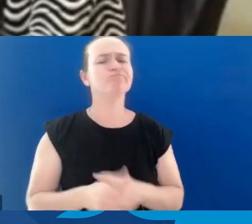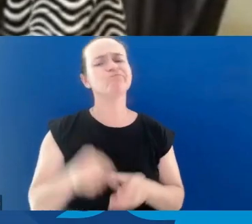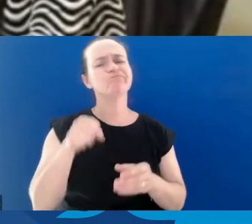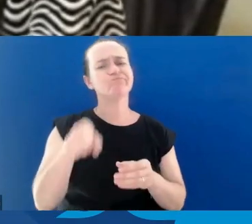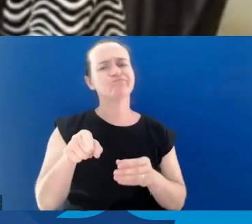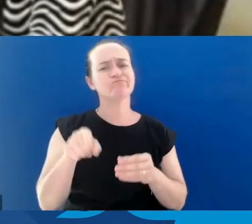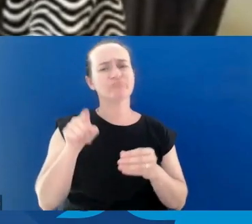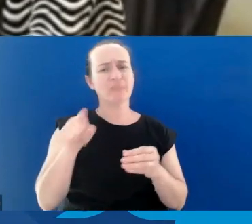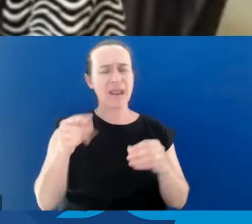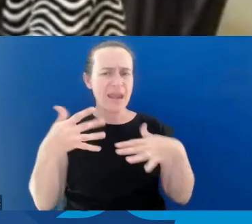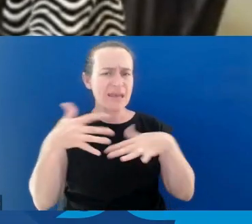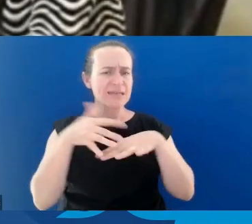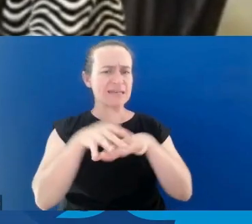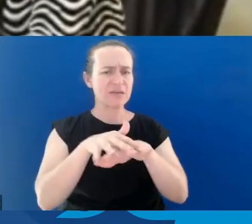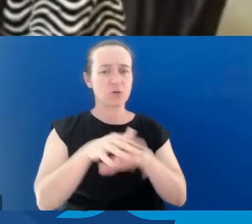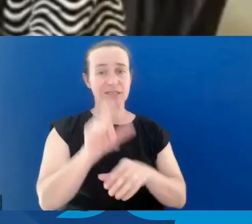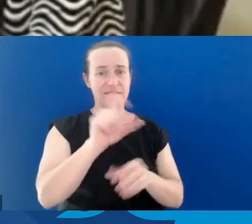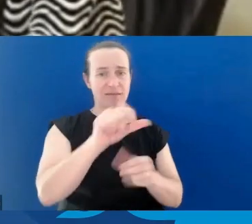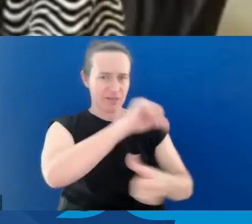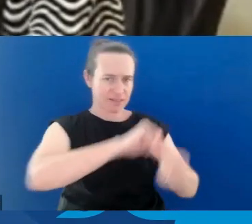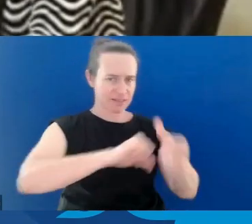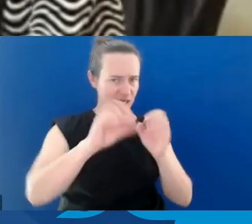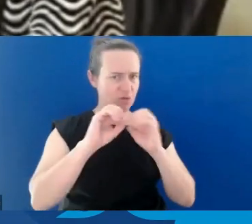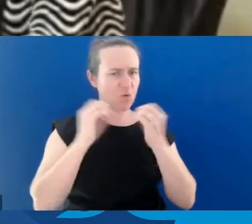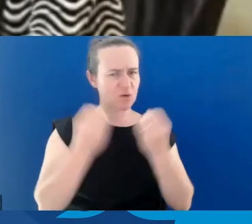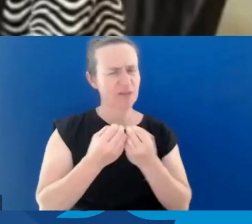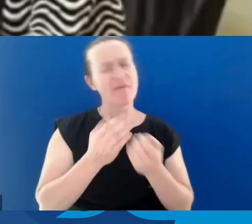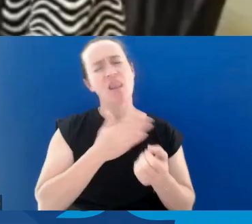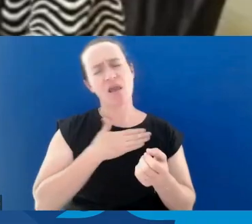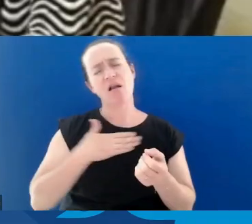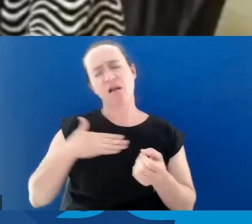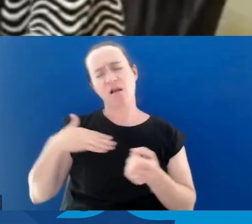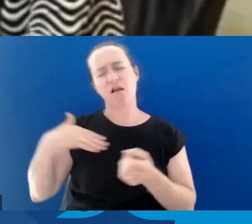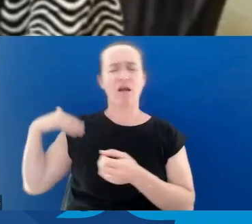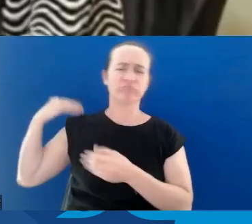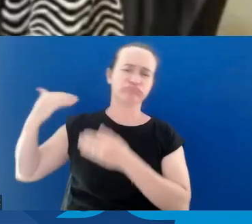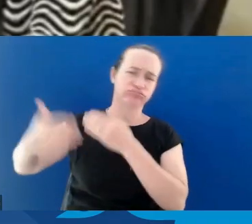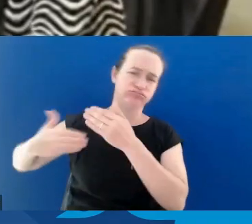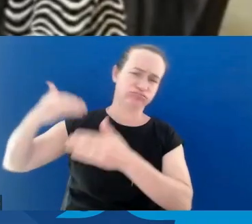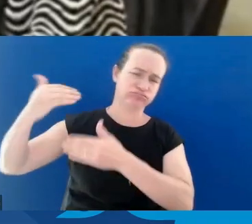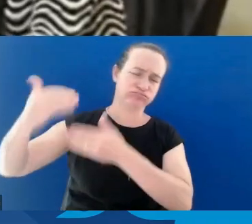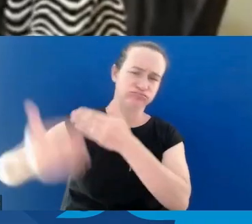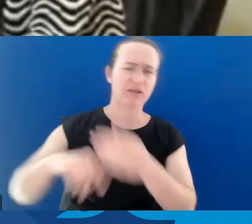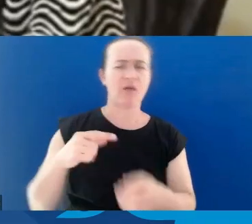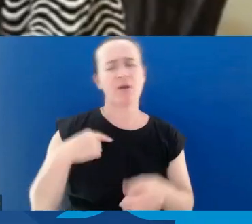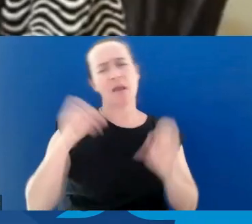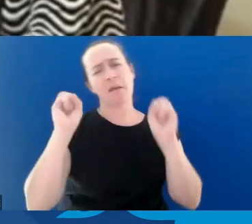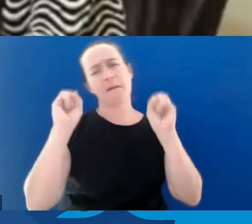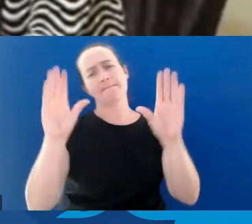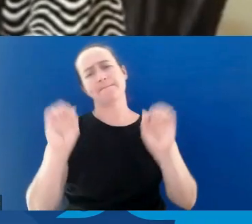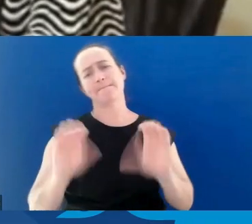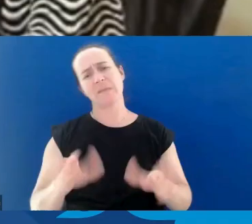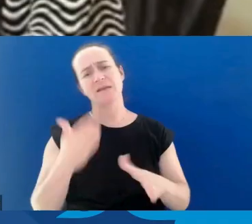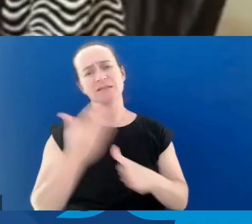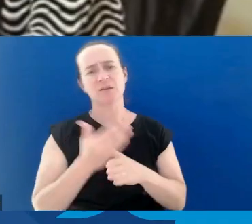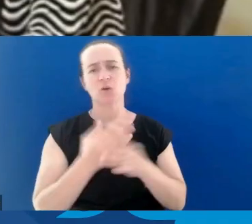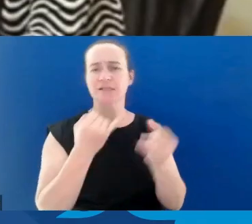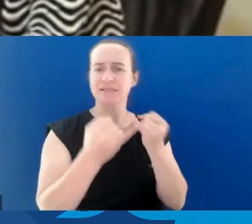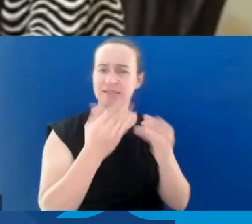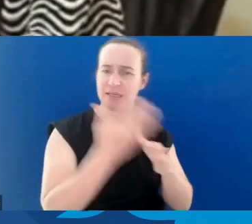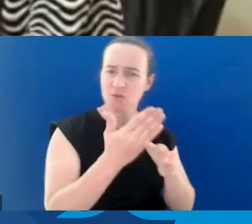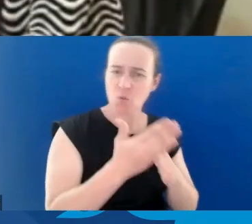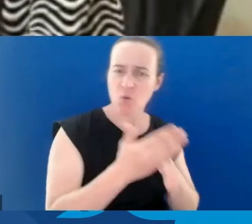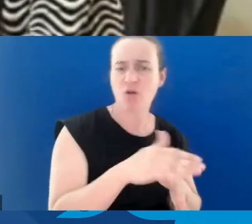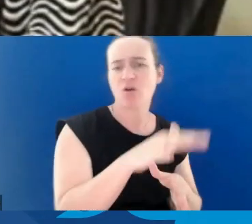networking civil society organization that's been around for a very, very long time and has done amazing work in the sex work space,